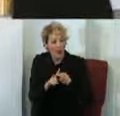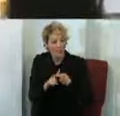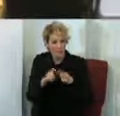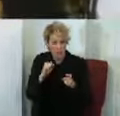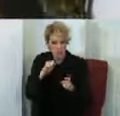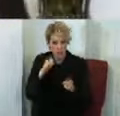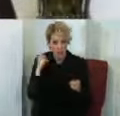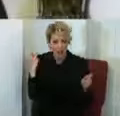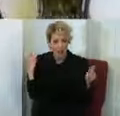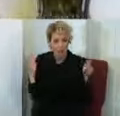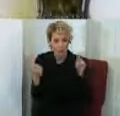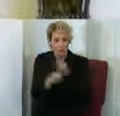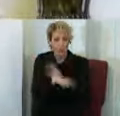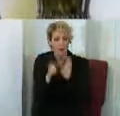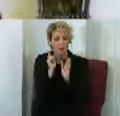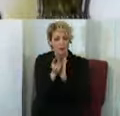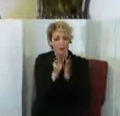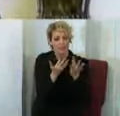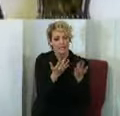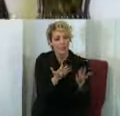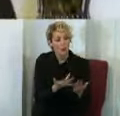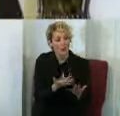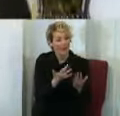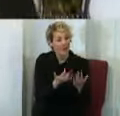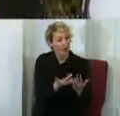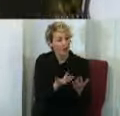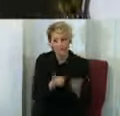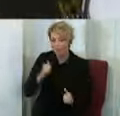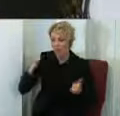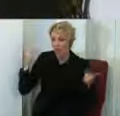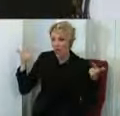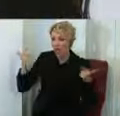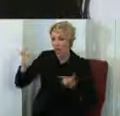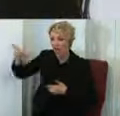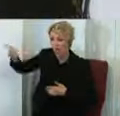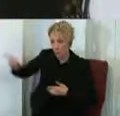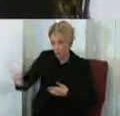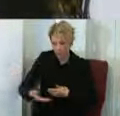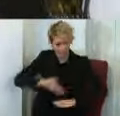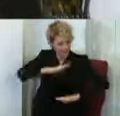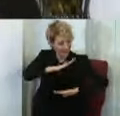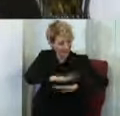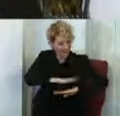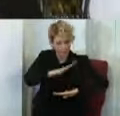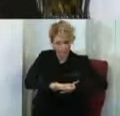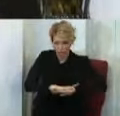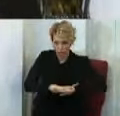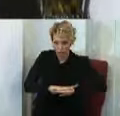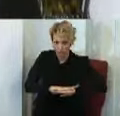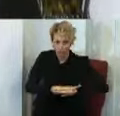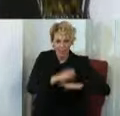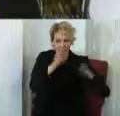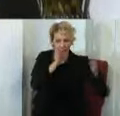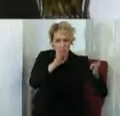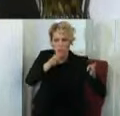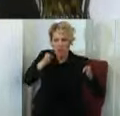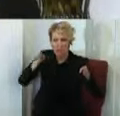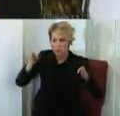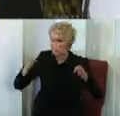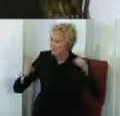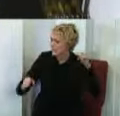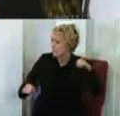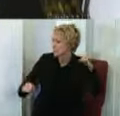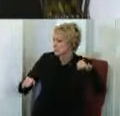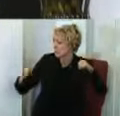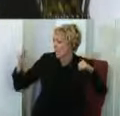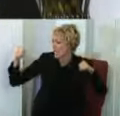you. You are all welcome, all of us, to this table. Every single one of us. In a